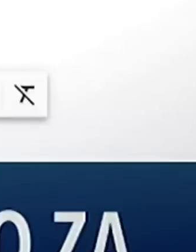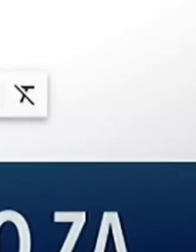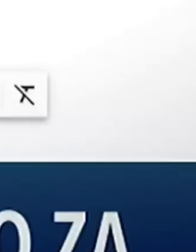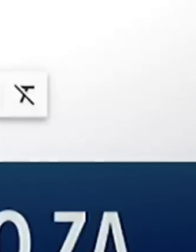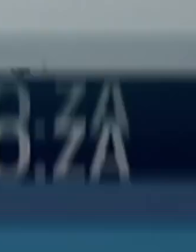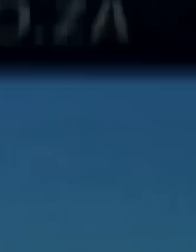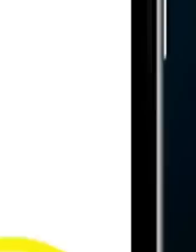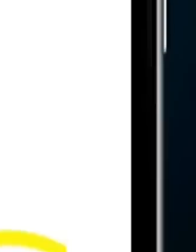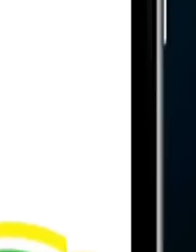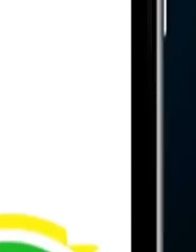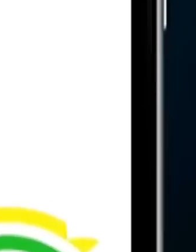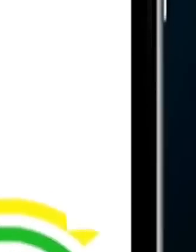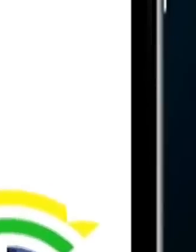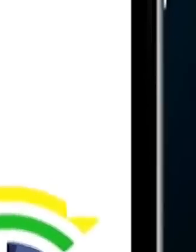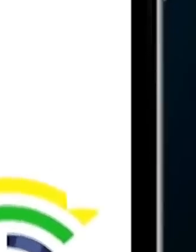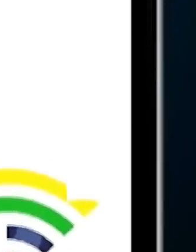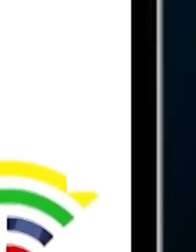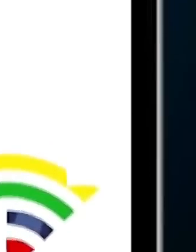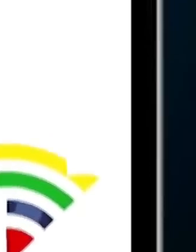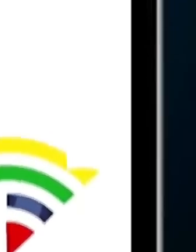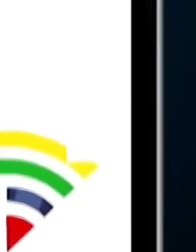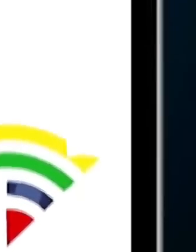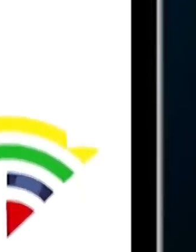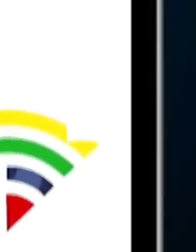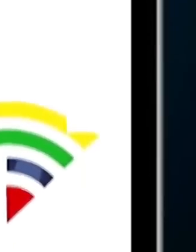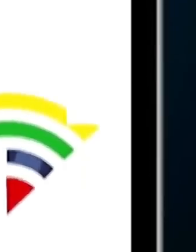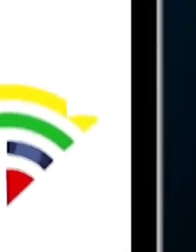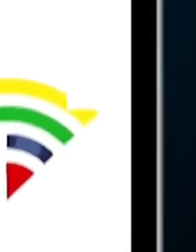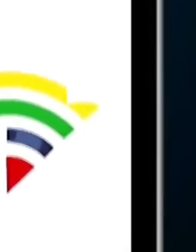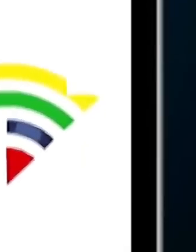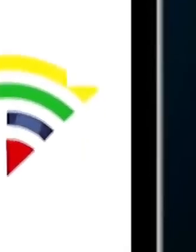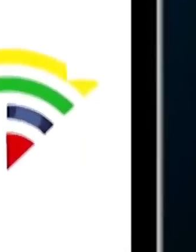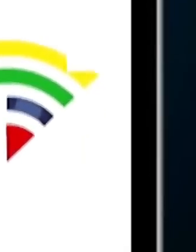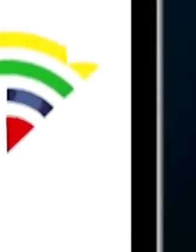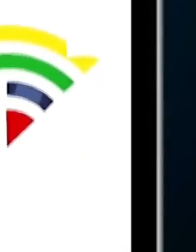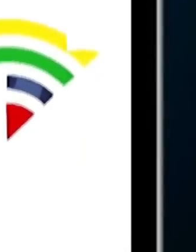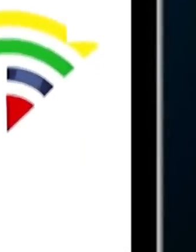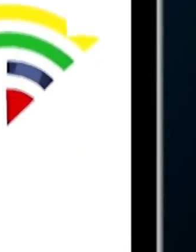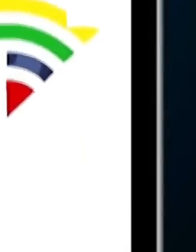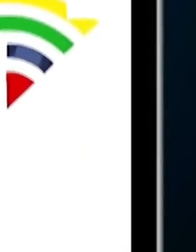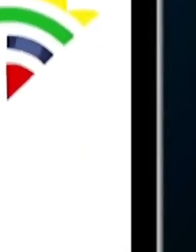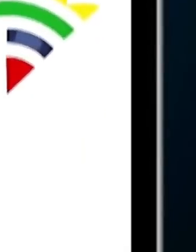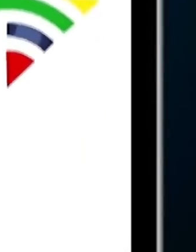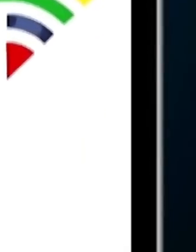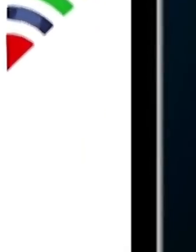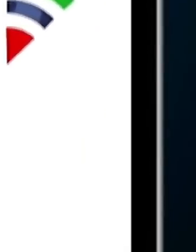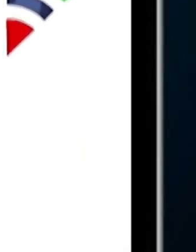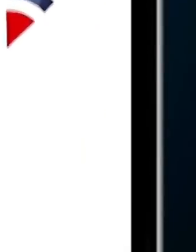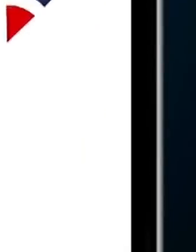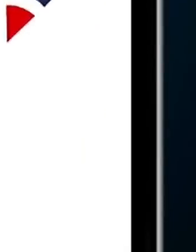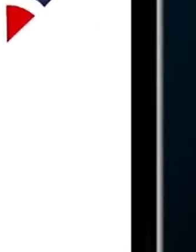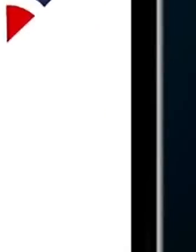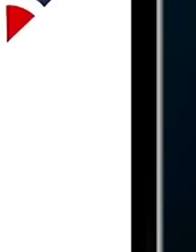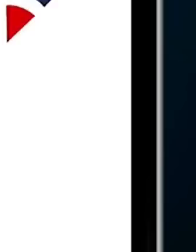news@sabc.co.za. SABC News, lentšu la gago, re ikemetše, ga re tšee lehlakore.